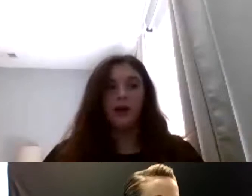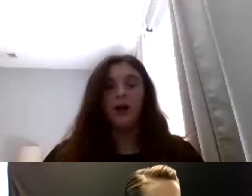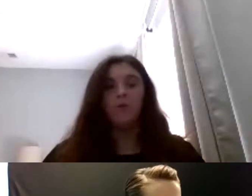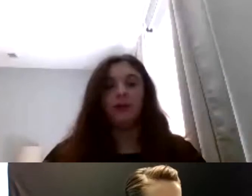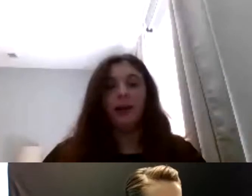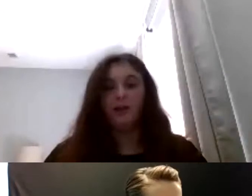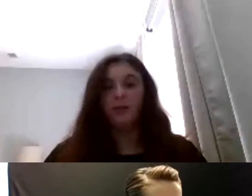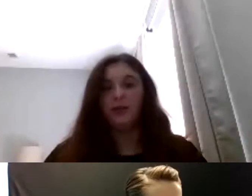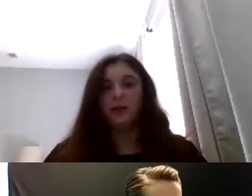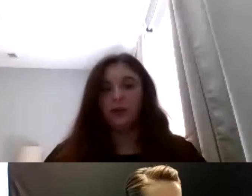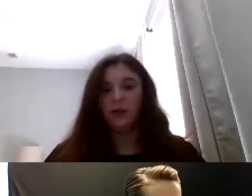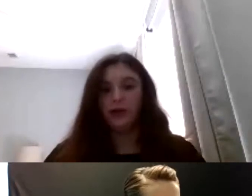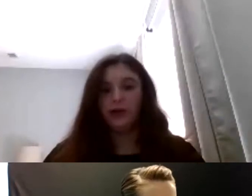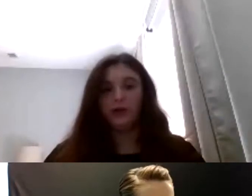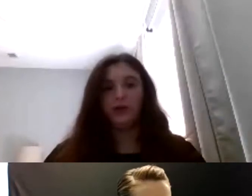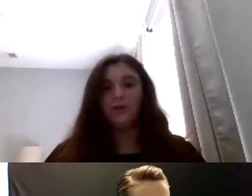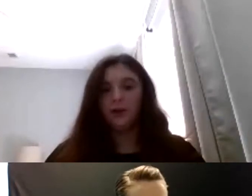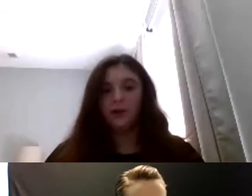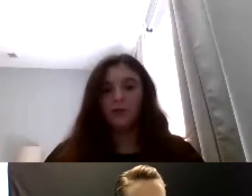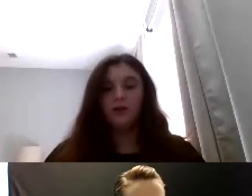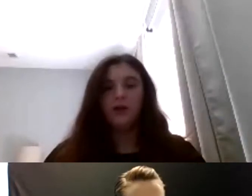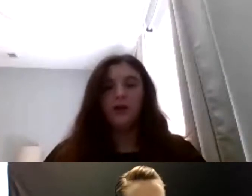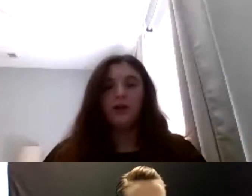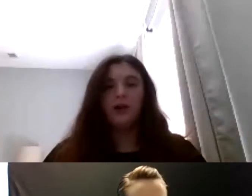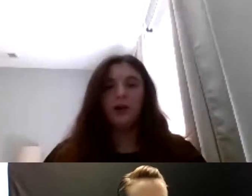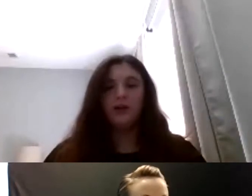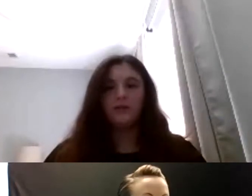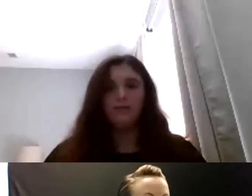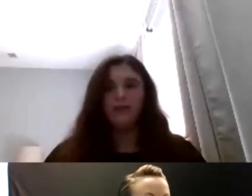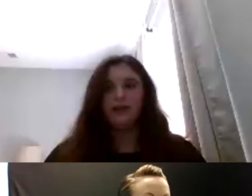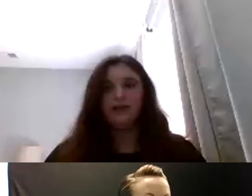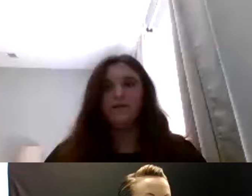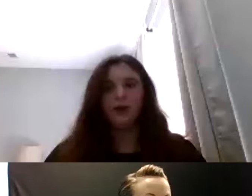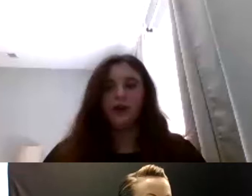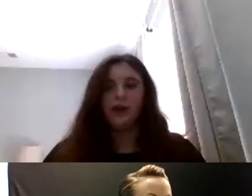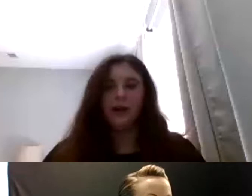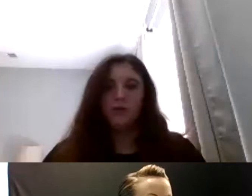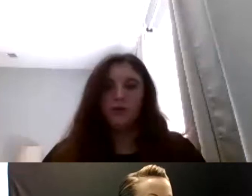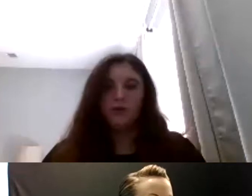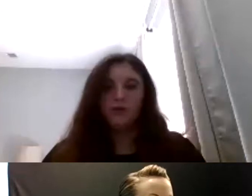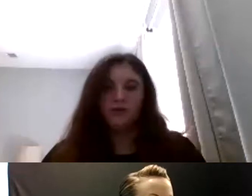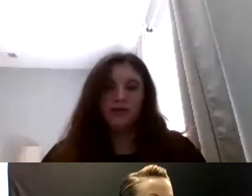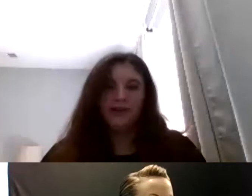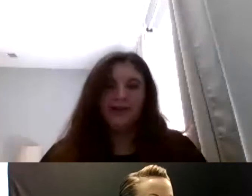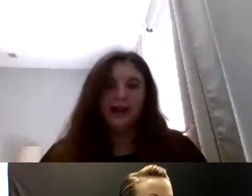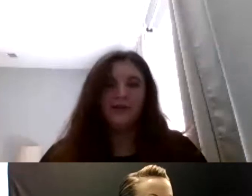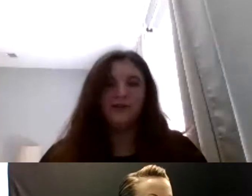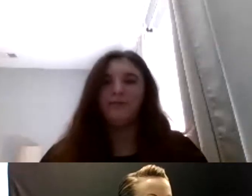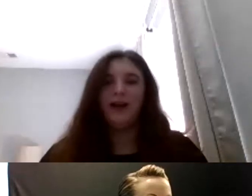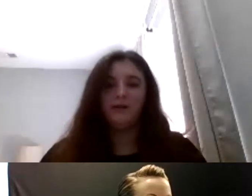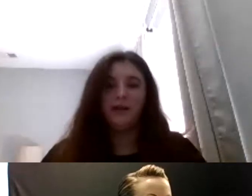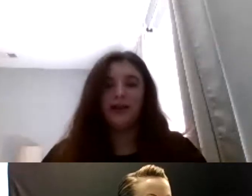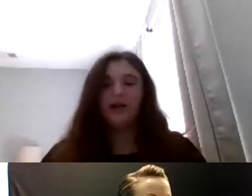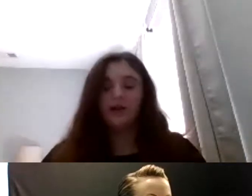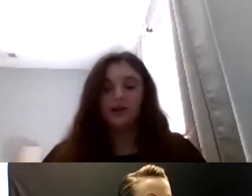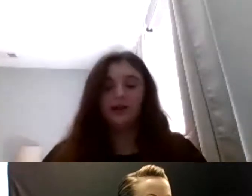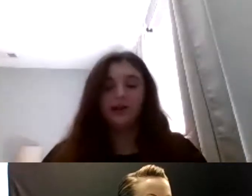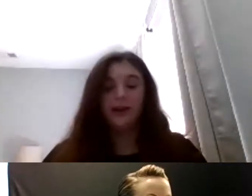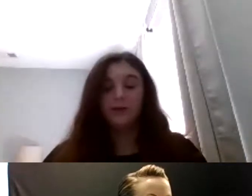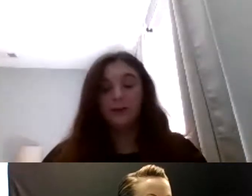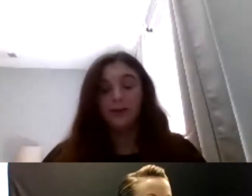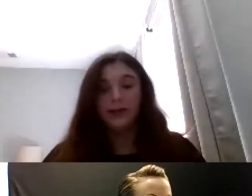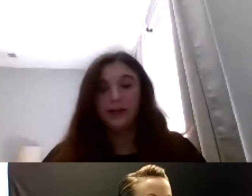not sure that they're comprehending what they're learning through virtual, because like a first grader won't exactly remember everything,